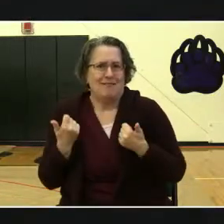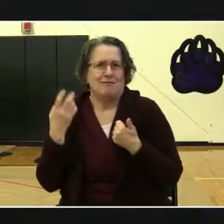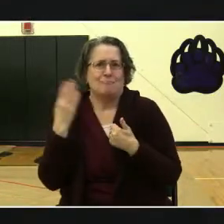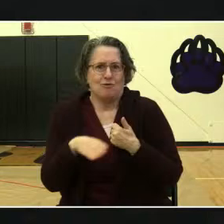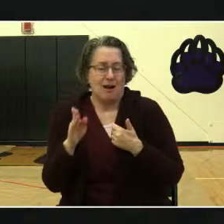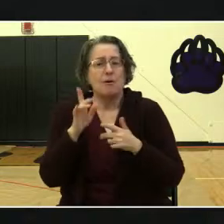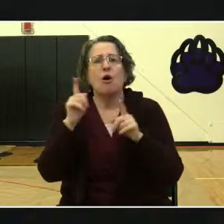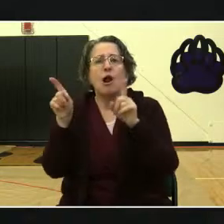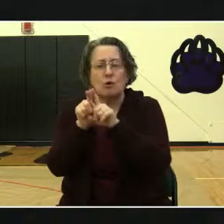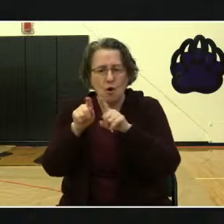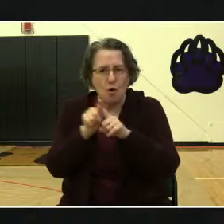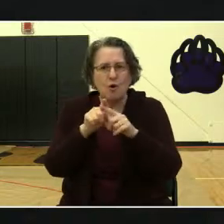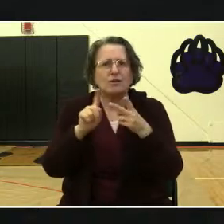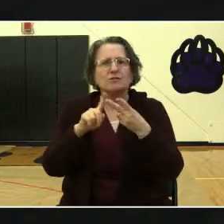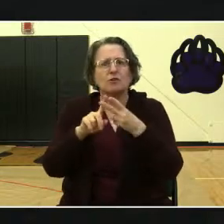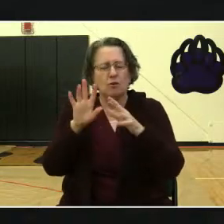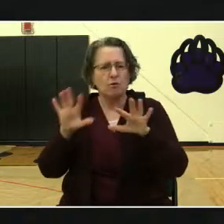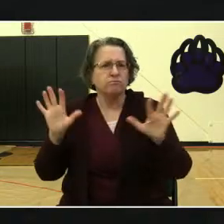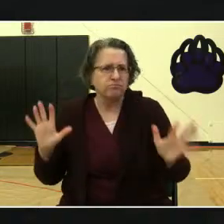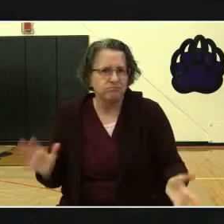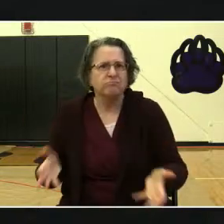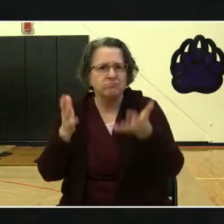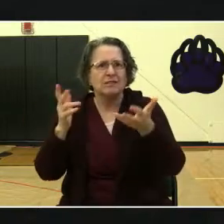you m